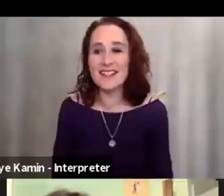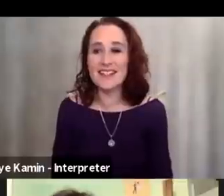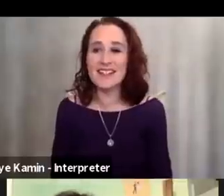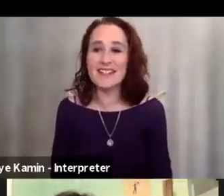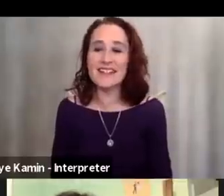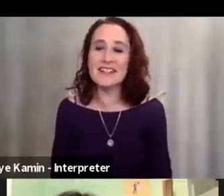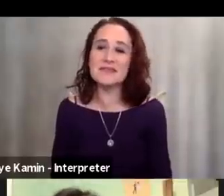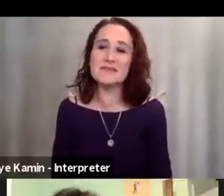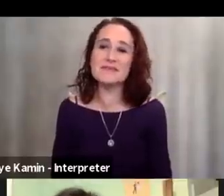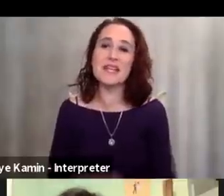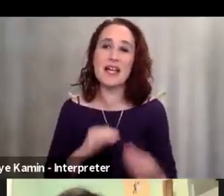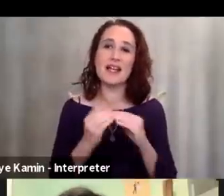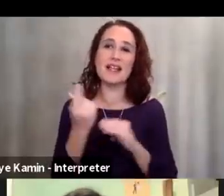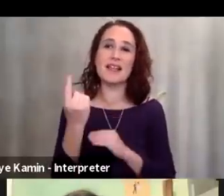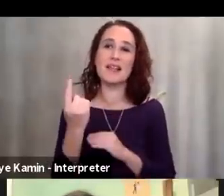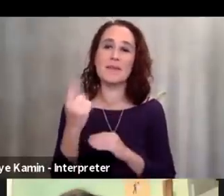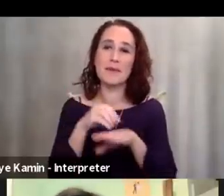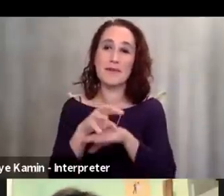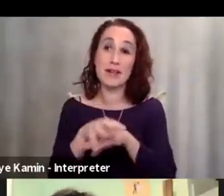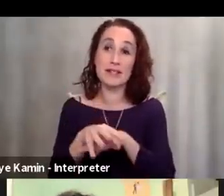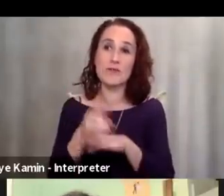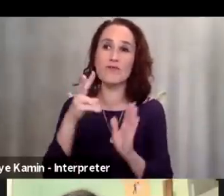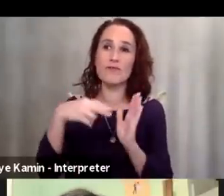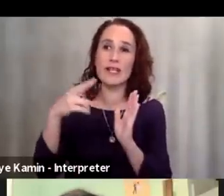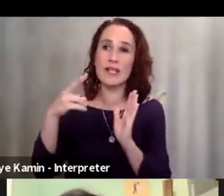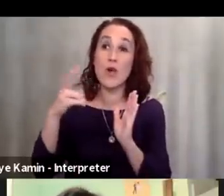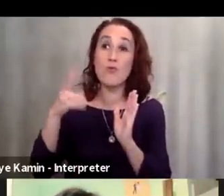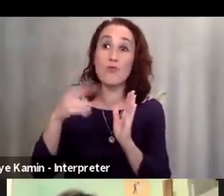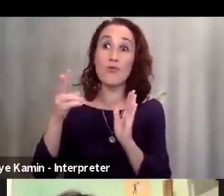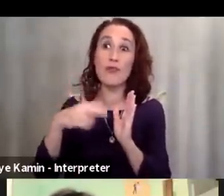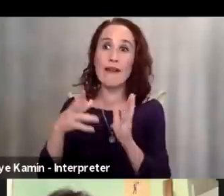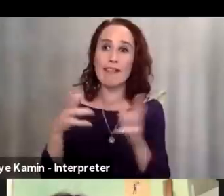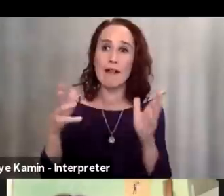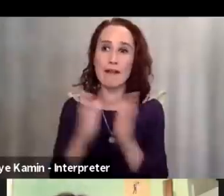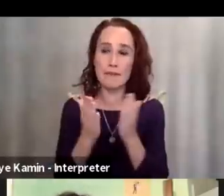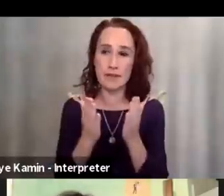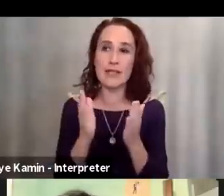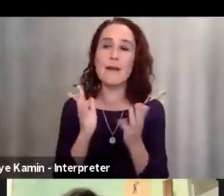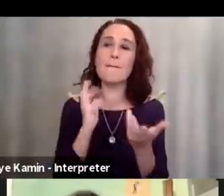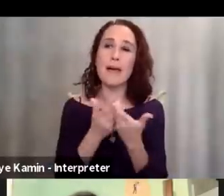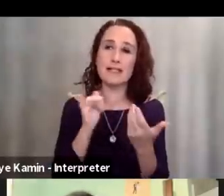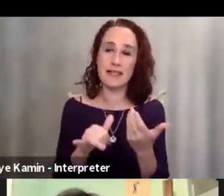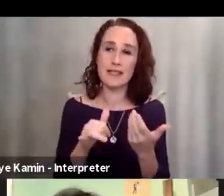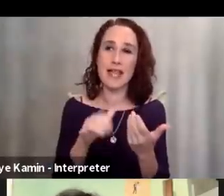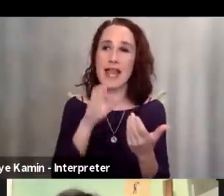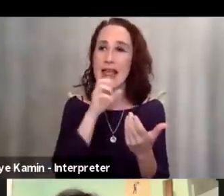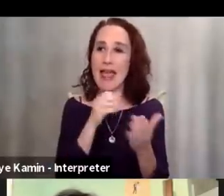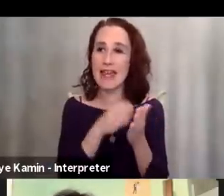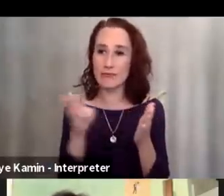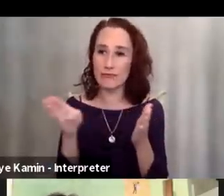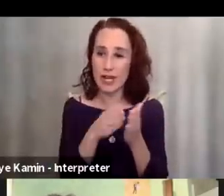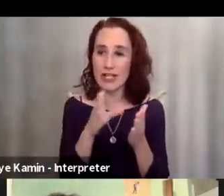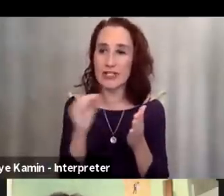I think my number one advice would be to read a lot of books in the genre, in the age range that you want to